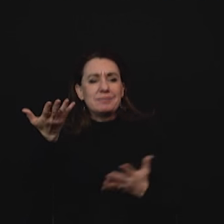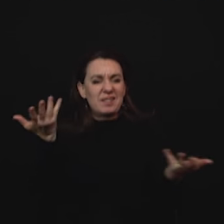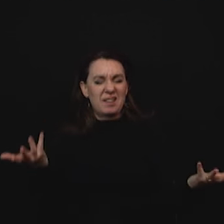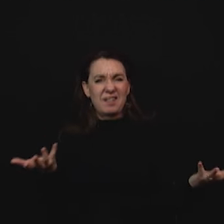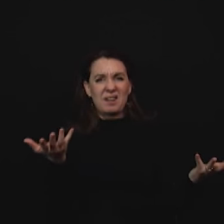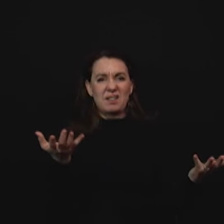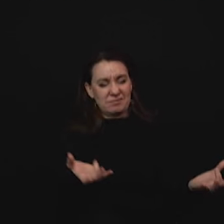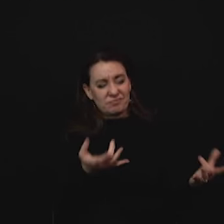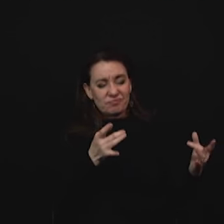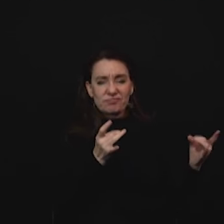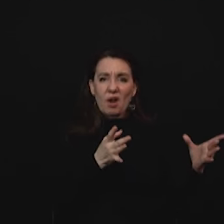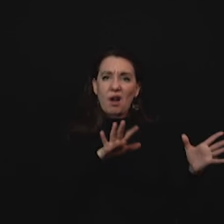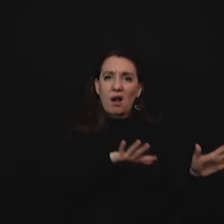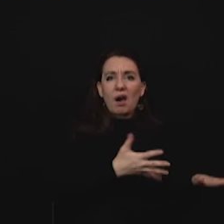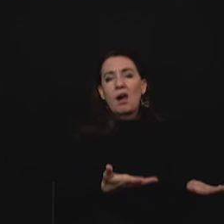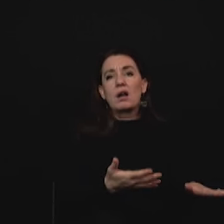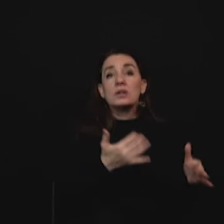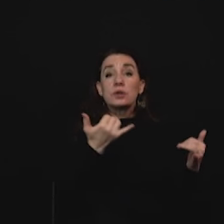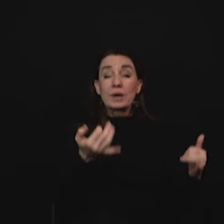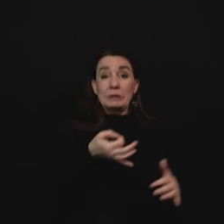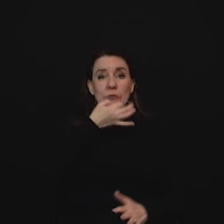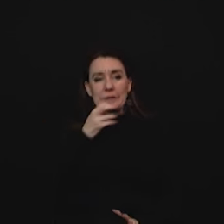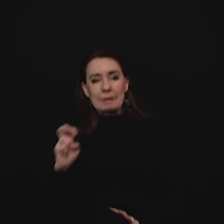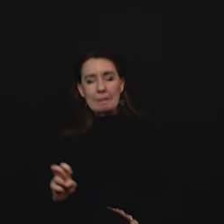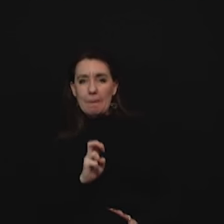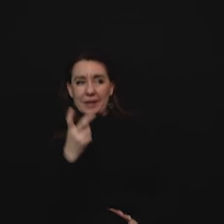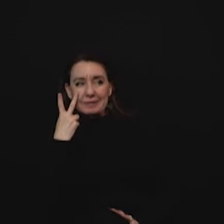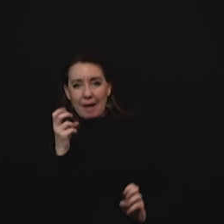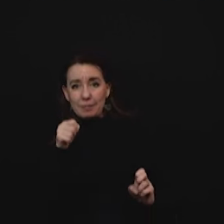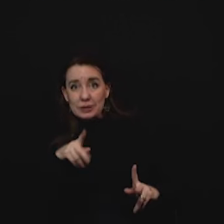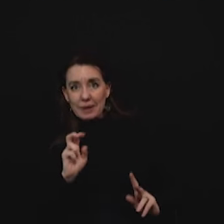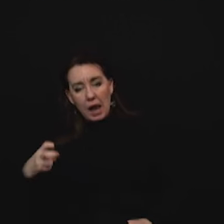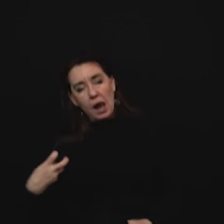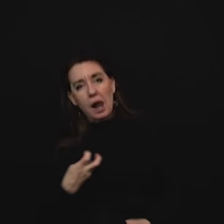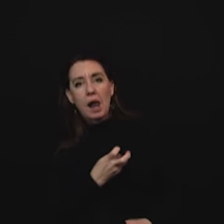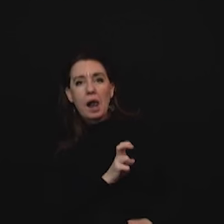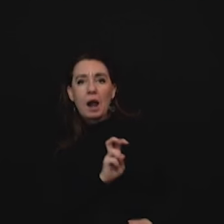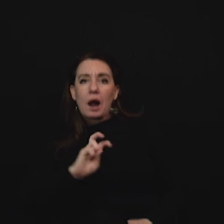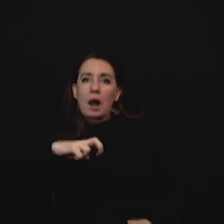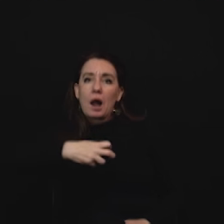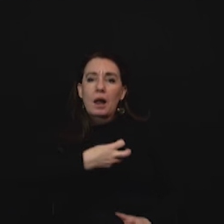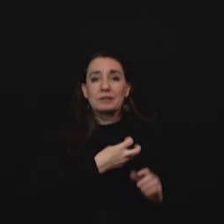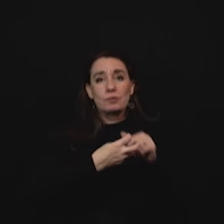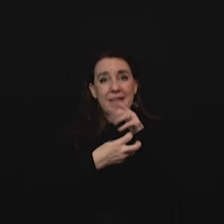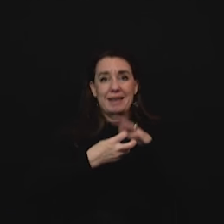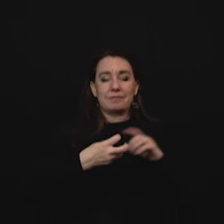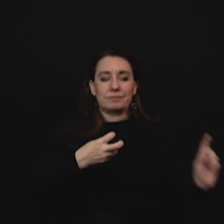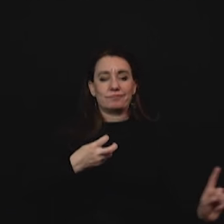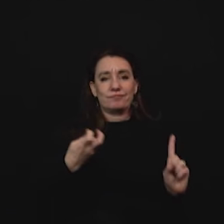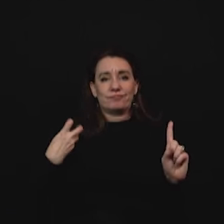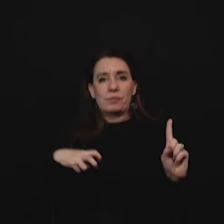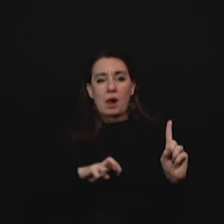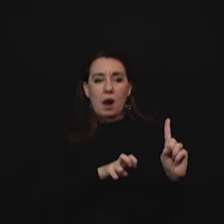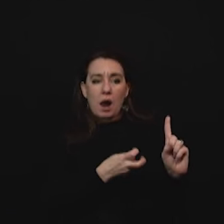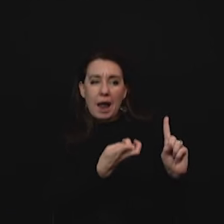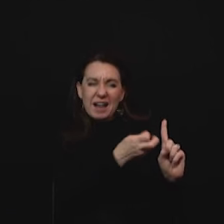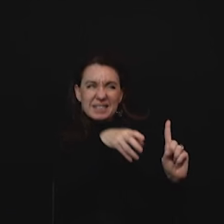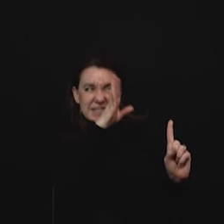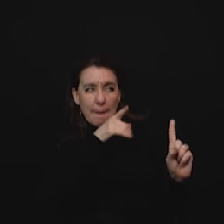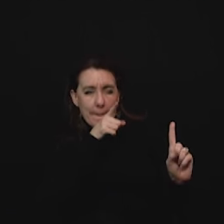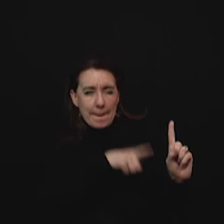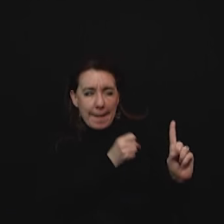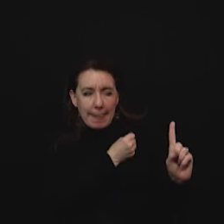at all. As soon as the serpent saw his chance, he slithered silently up to Eve. Does God really love